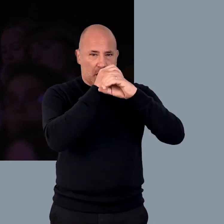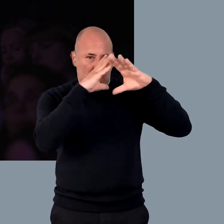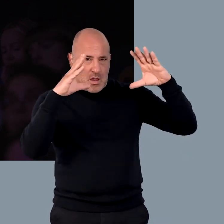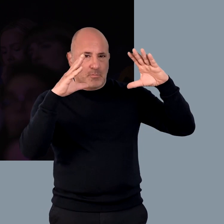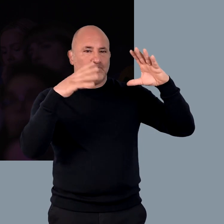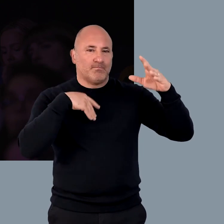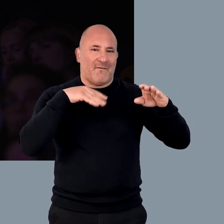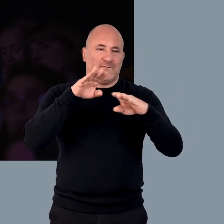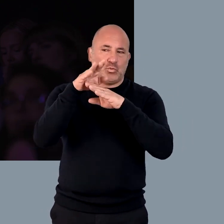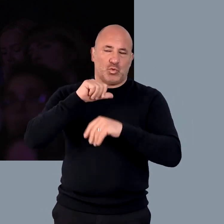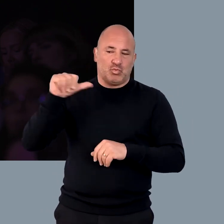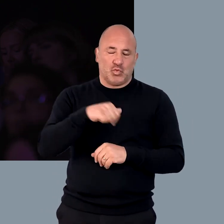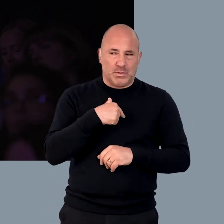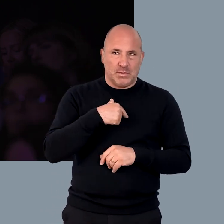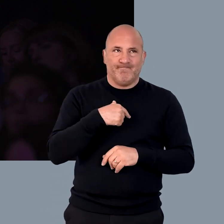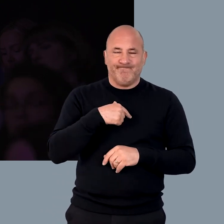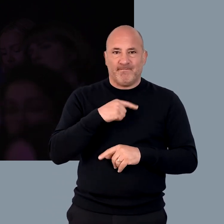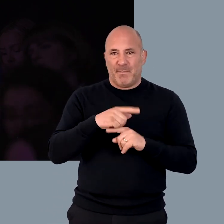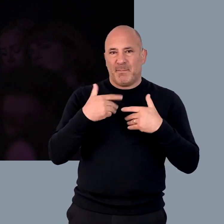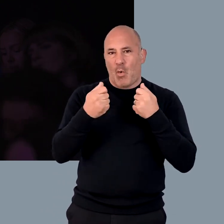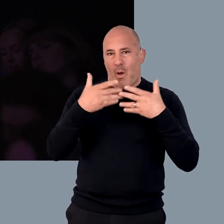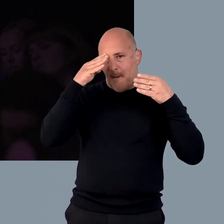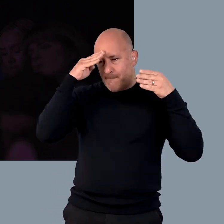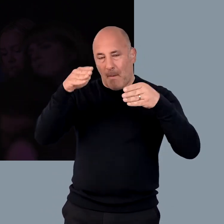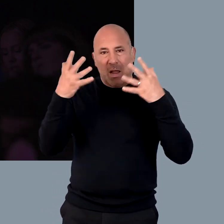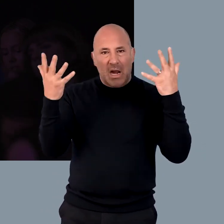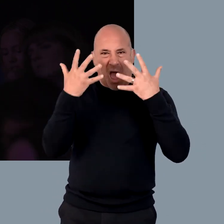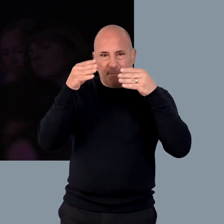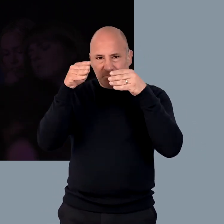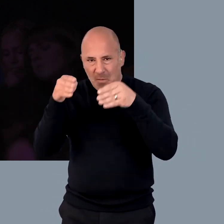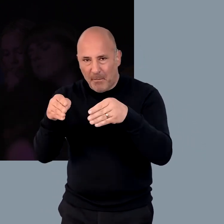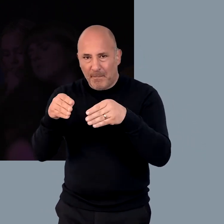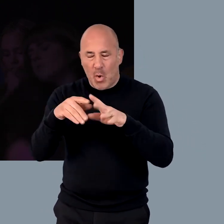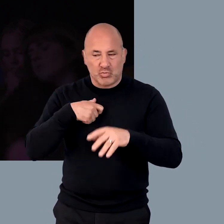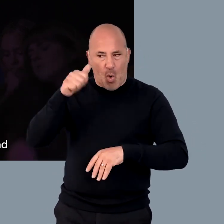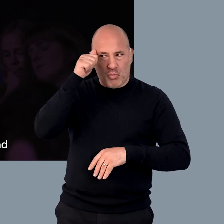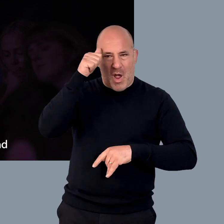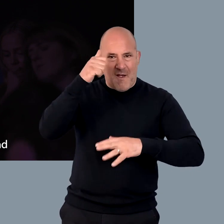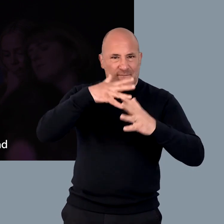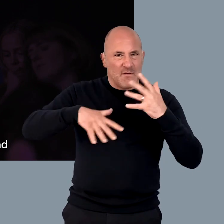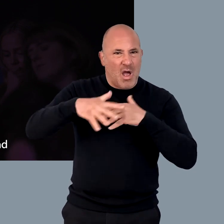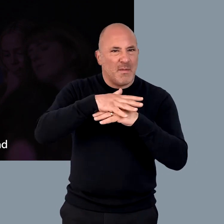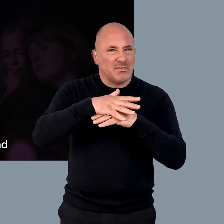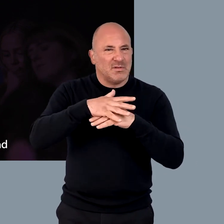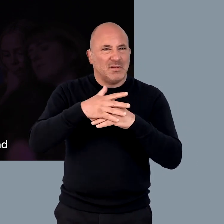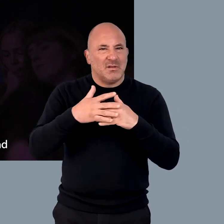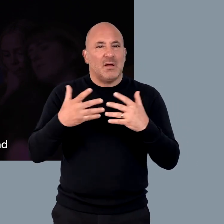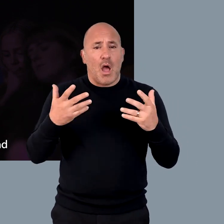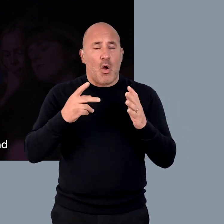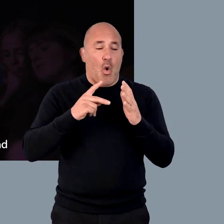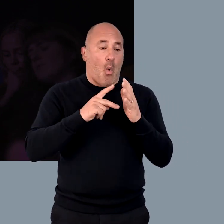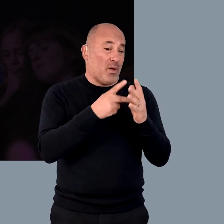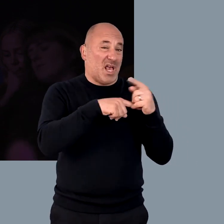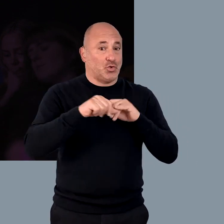that they're doing? Is there things that they can sort of envision what they'd like to do in the future in terms of being more climate